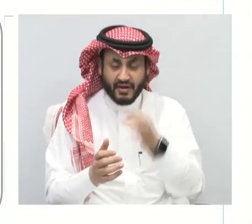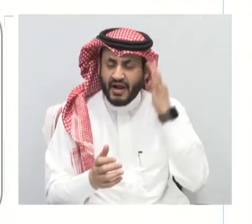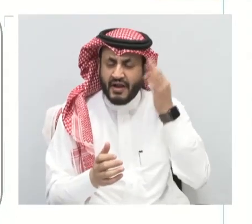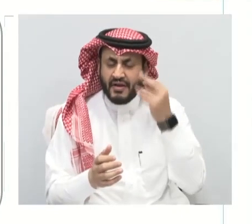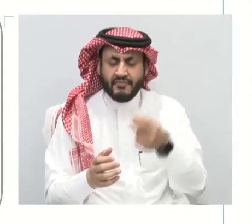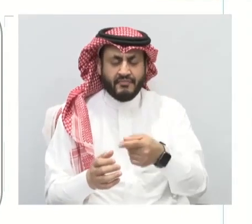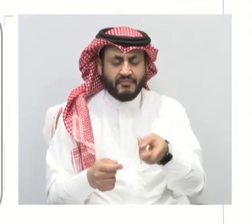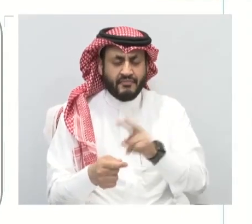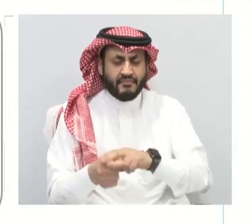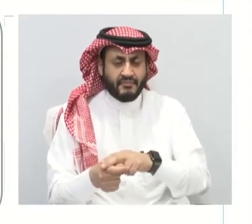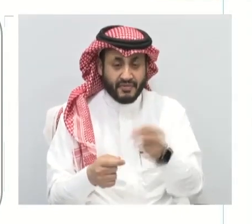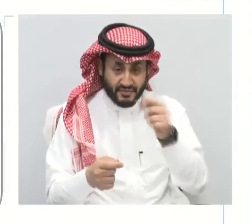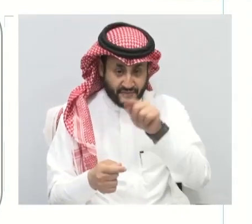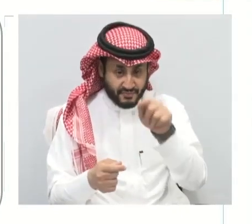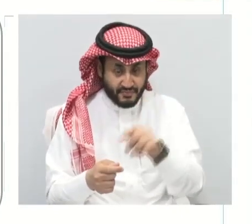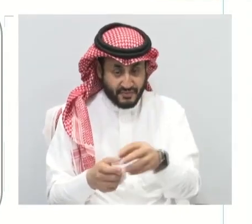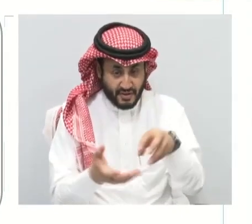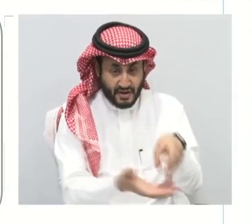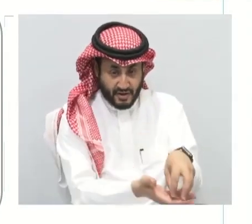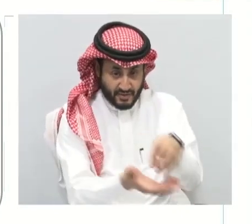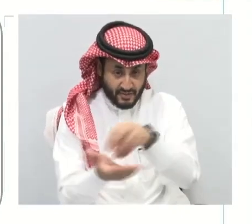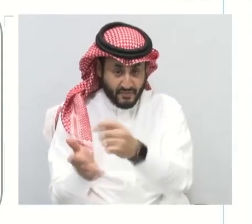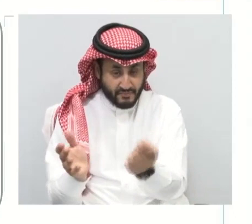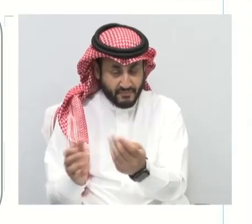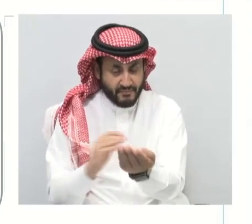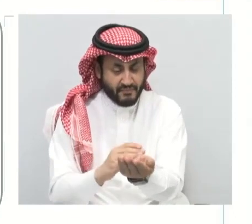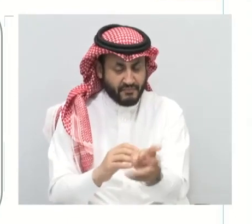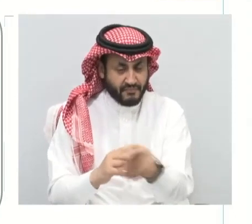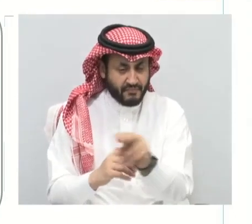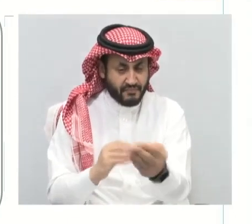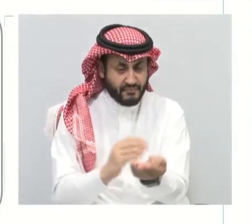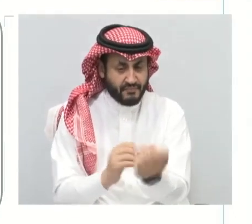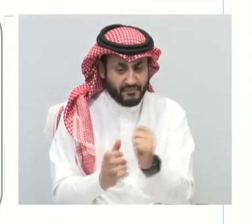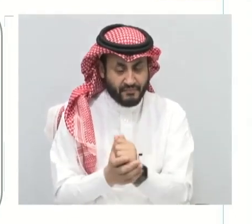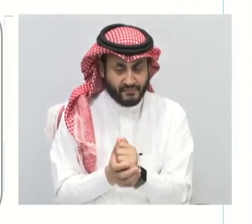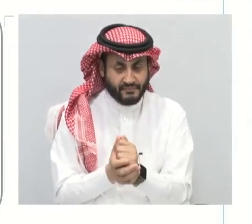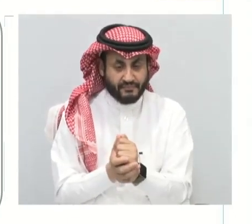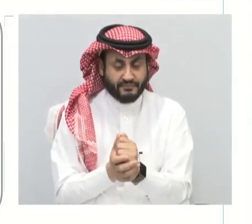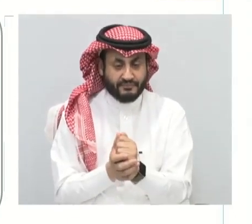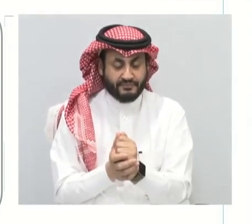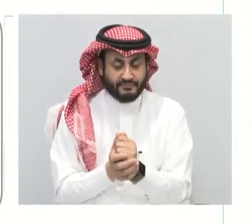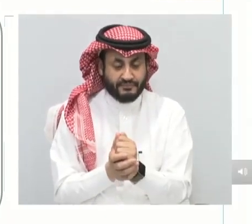listen again to the message and to report it and write it as a note, okay?